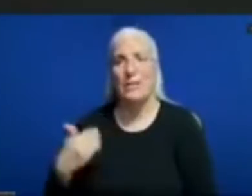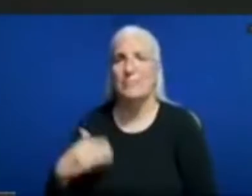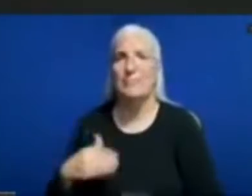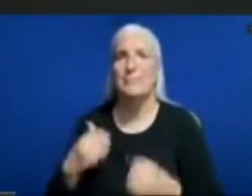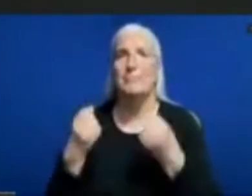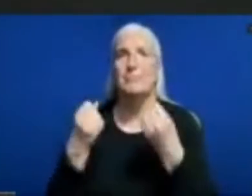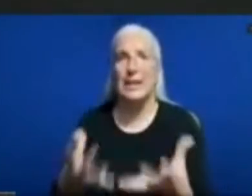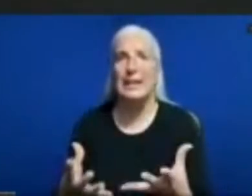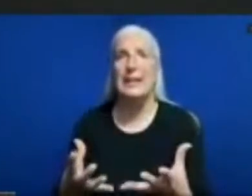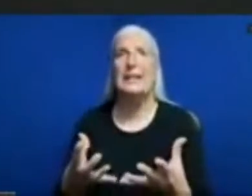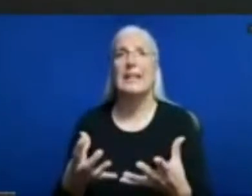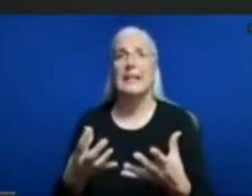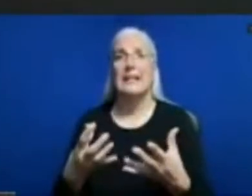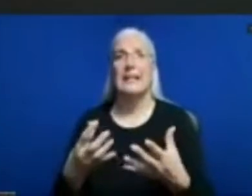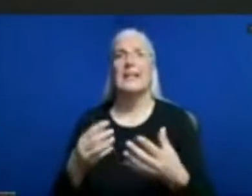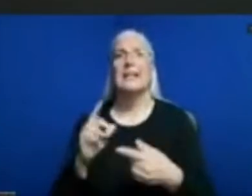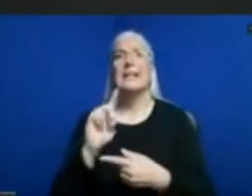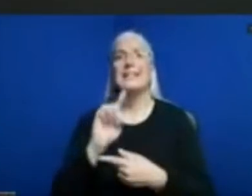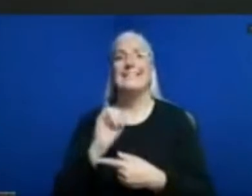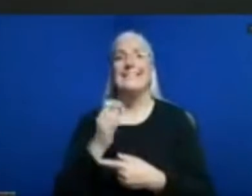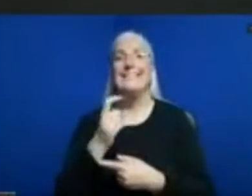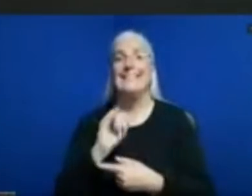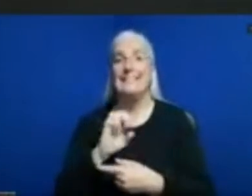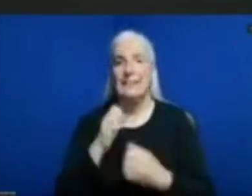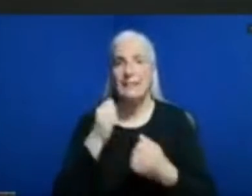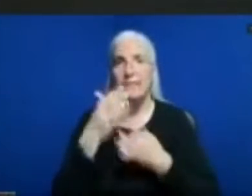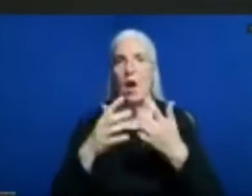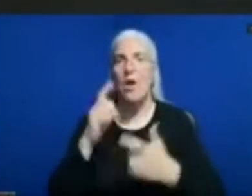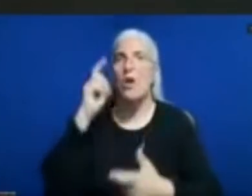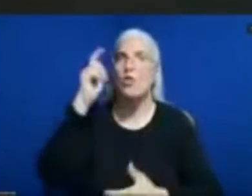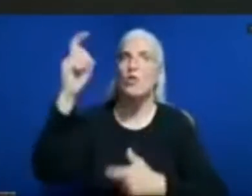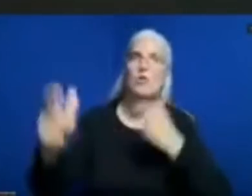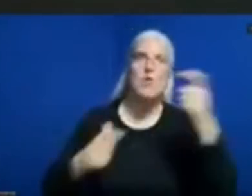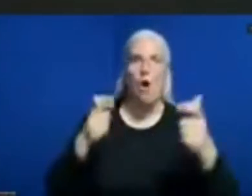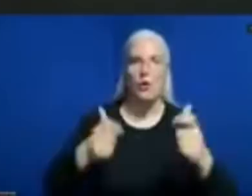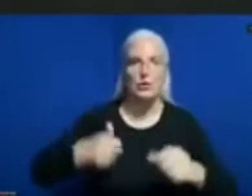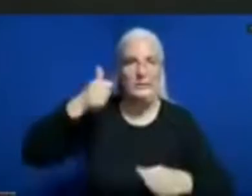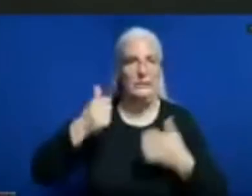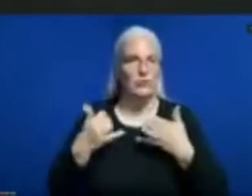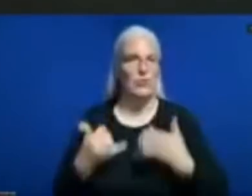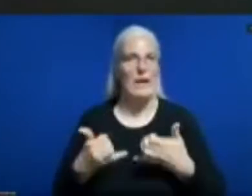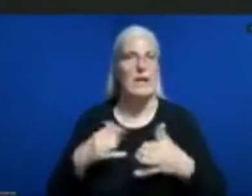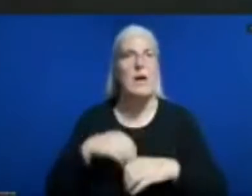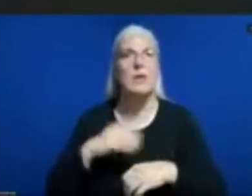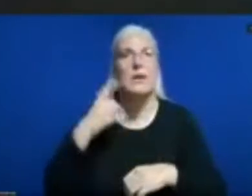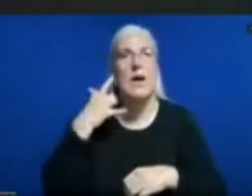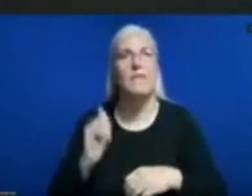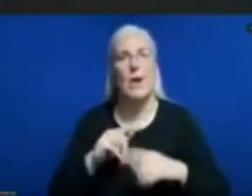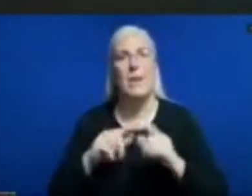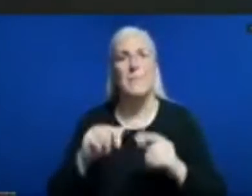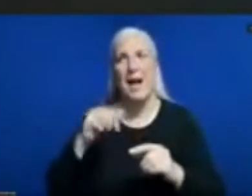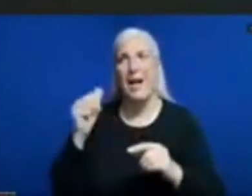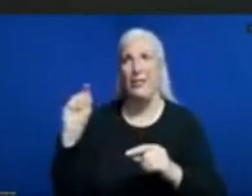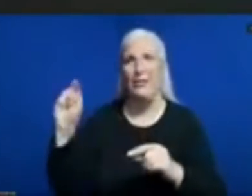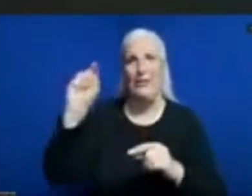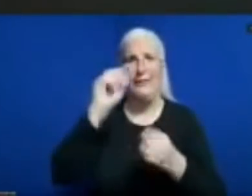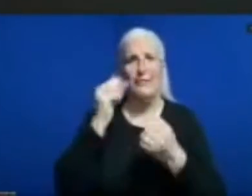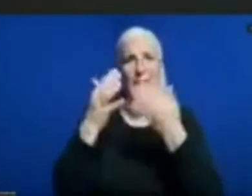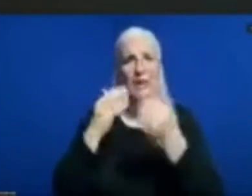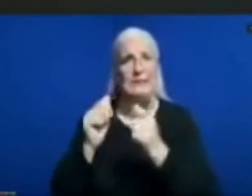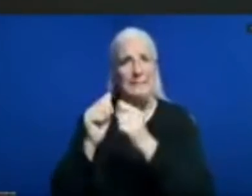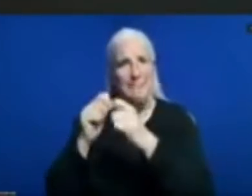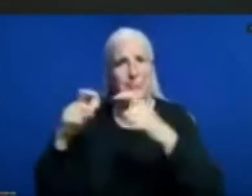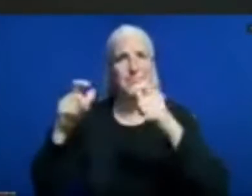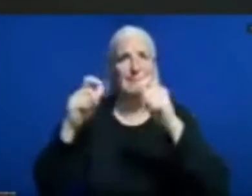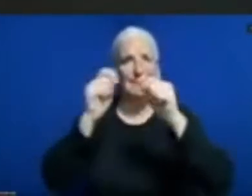state, we have other fires that are burning in very critical areas as well. So as part of the statewide